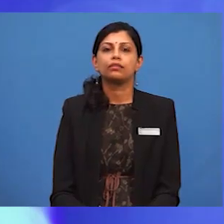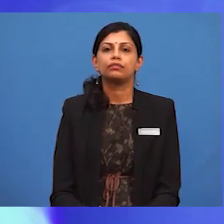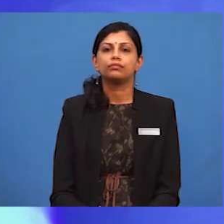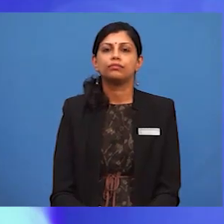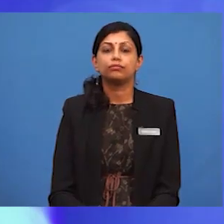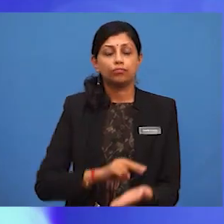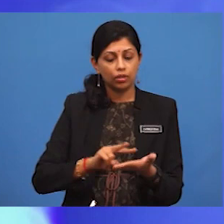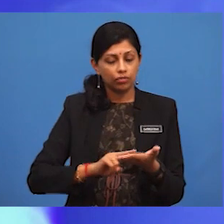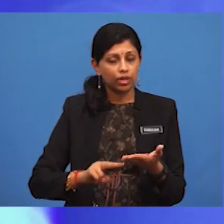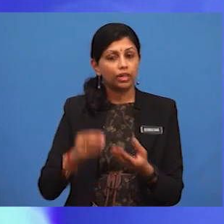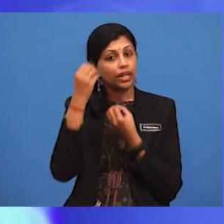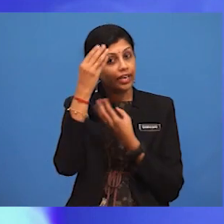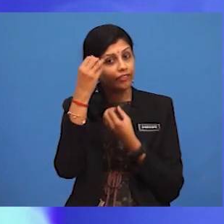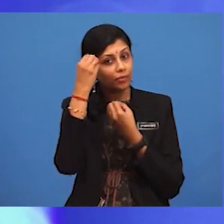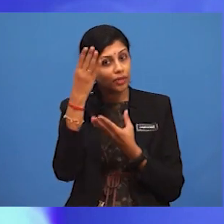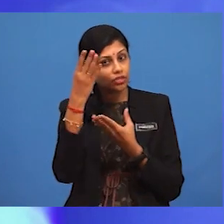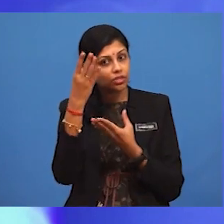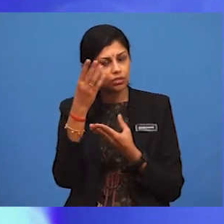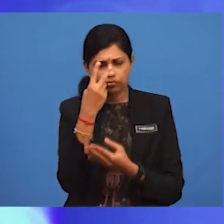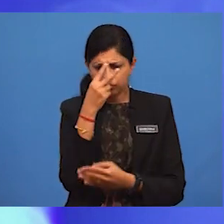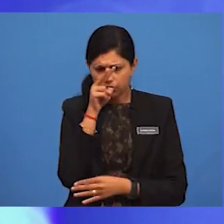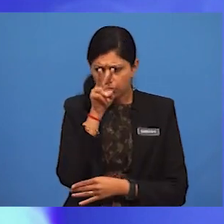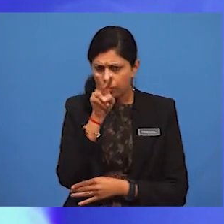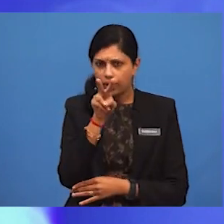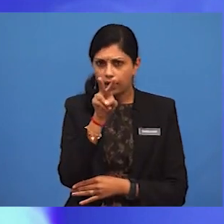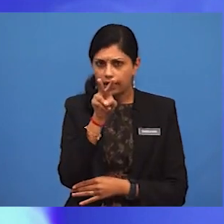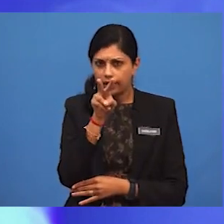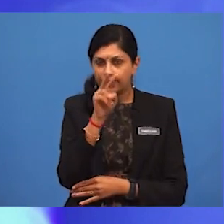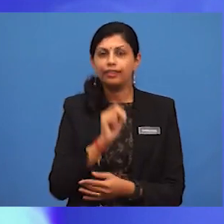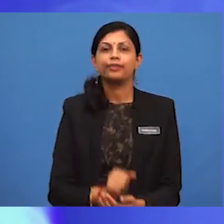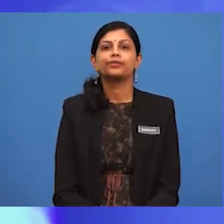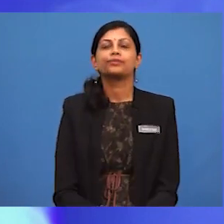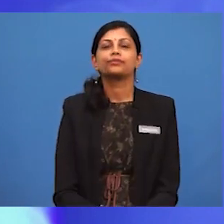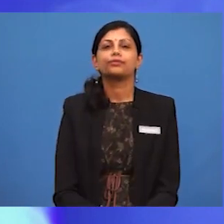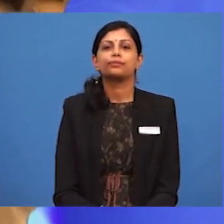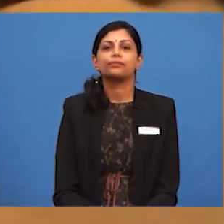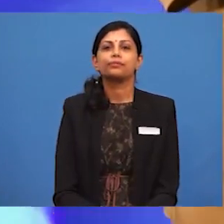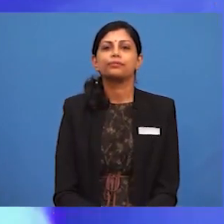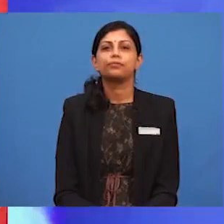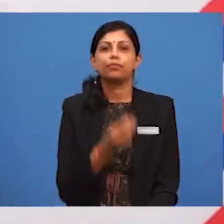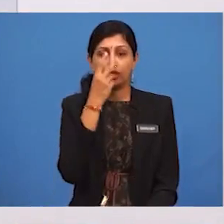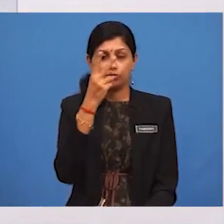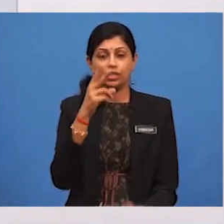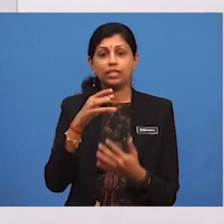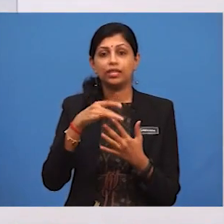Read the information closely. These are your content points.